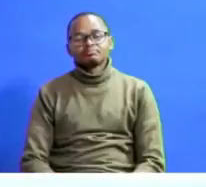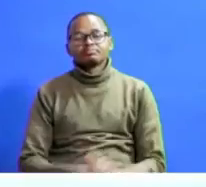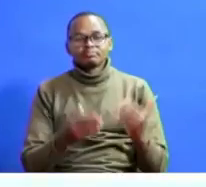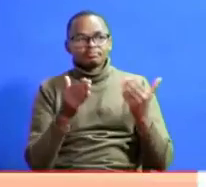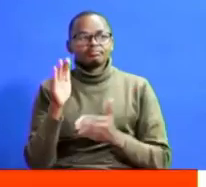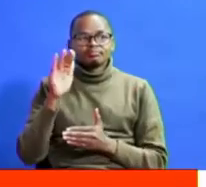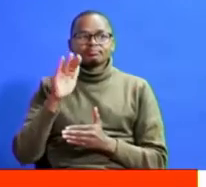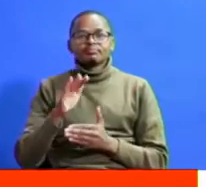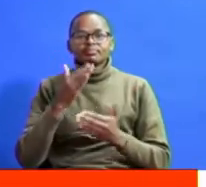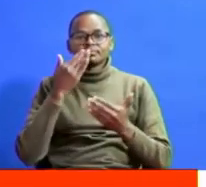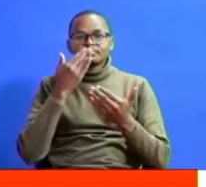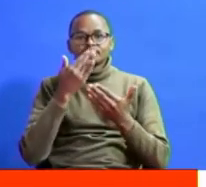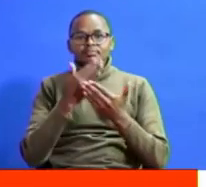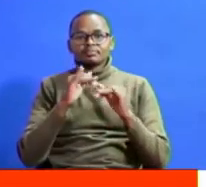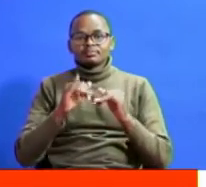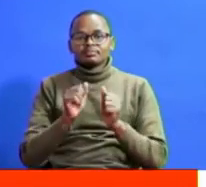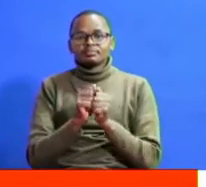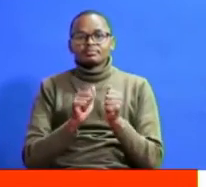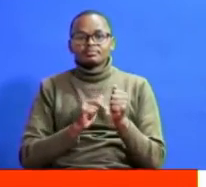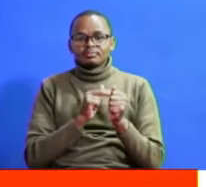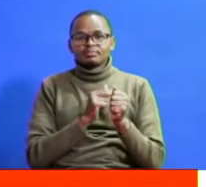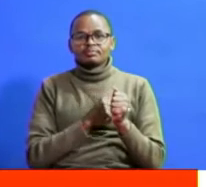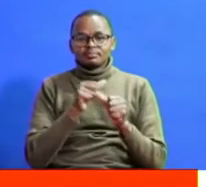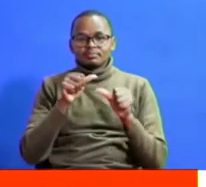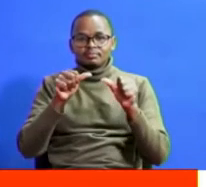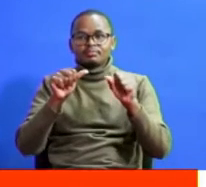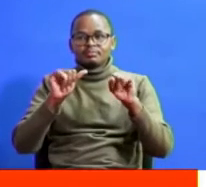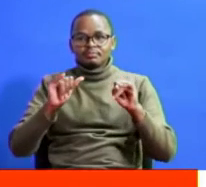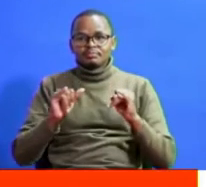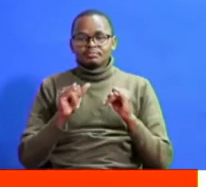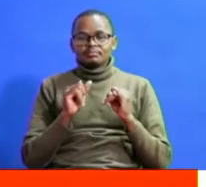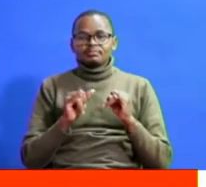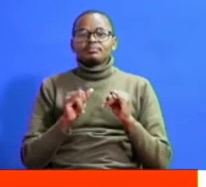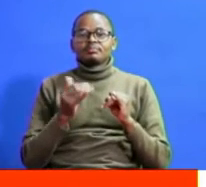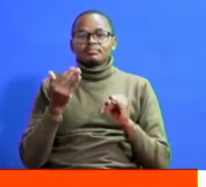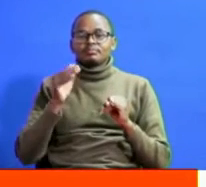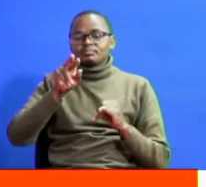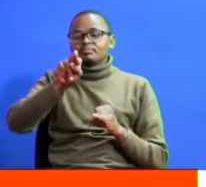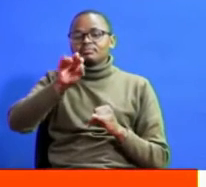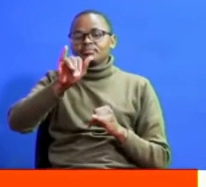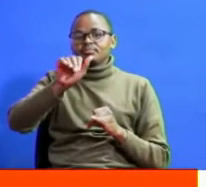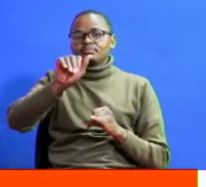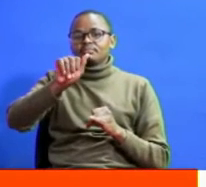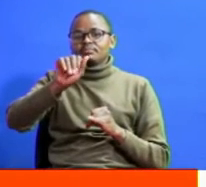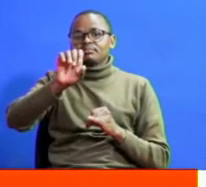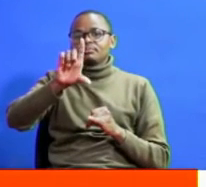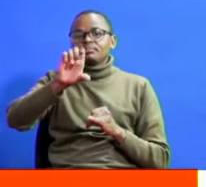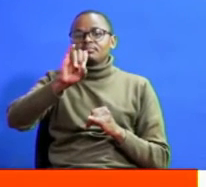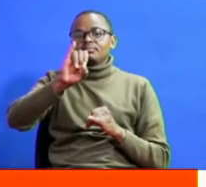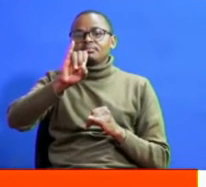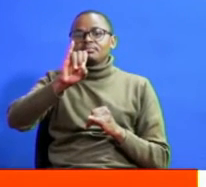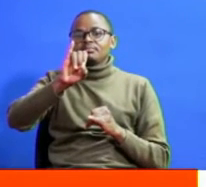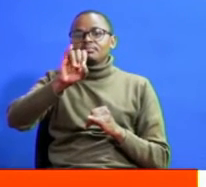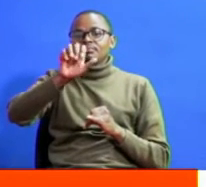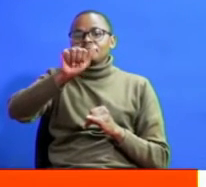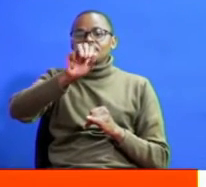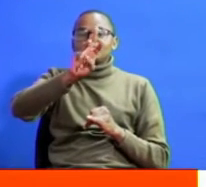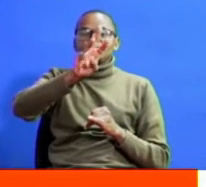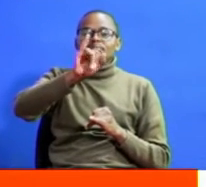Welcome back. Thank you for staying with us. Let's carry on with the bulletin. Now, former Nyali Member of Parliament, Aaron